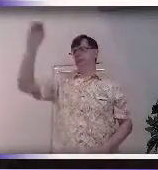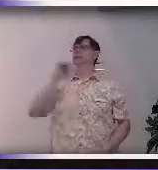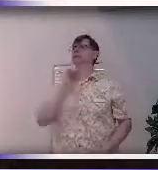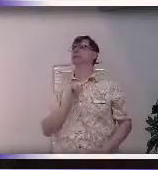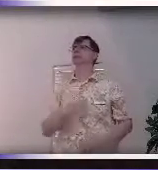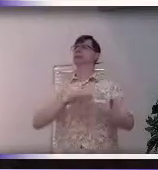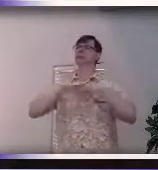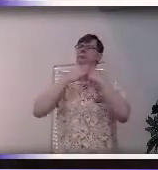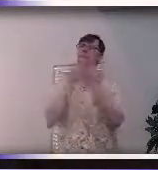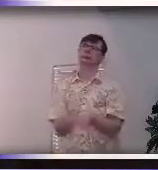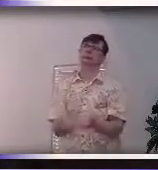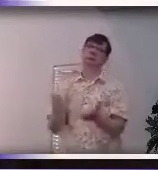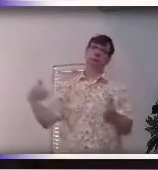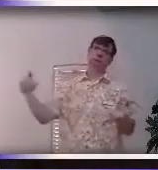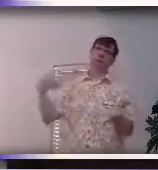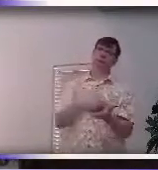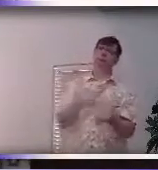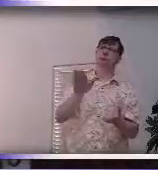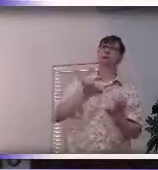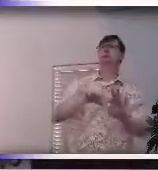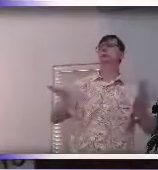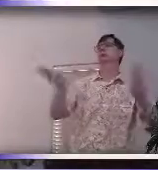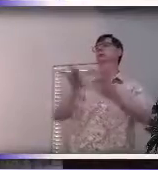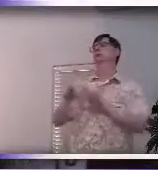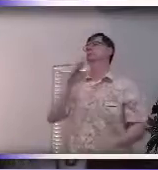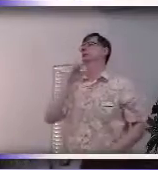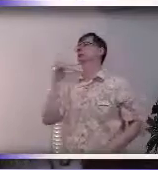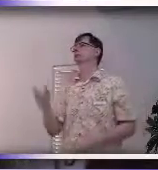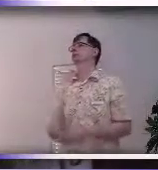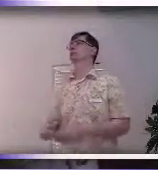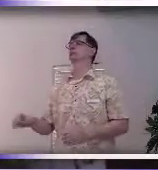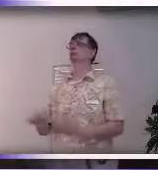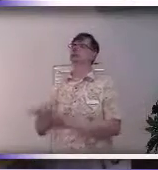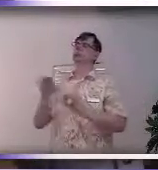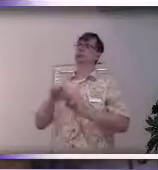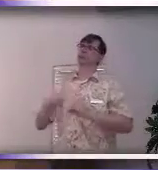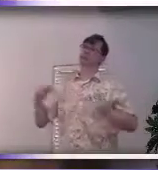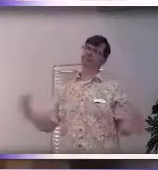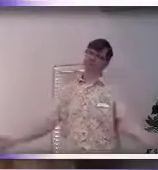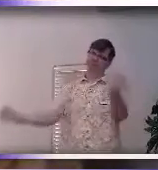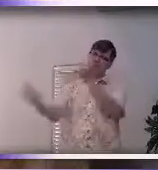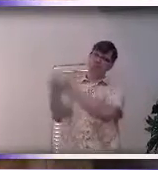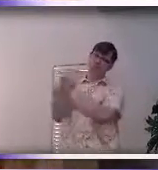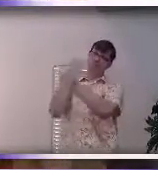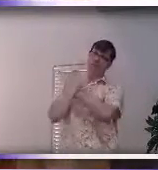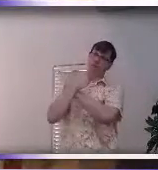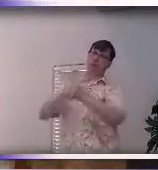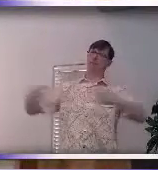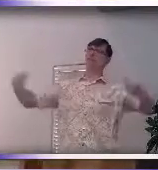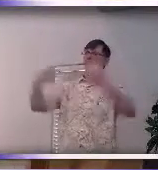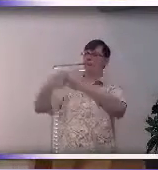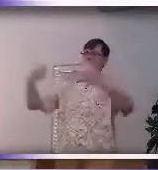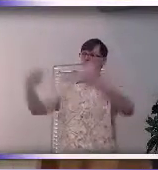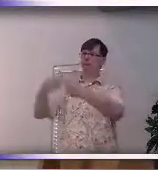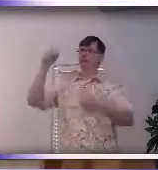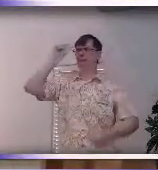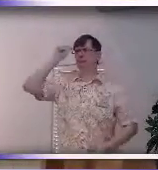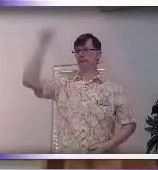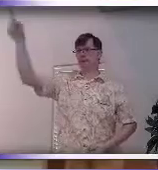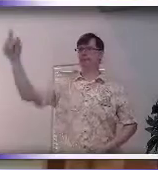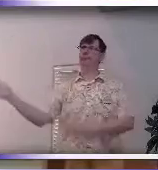the story goes something like this. There is a ragtag little army that is in the battle for their lives in the